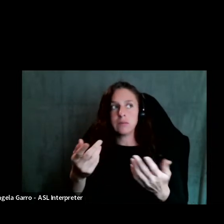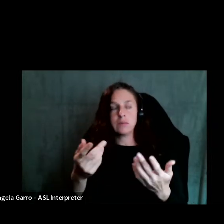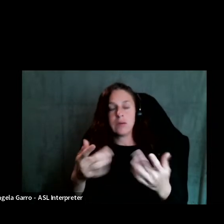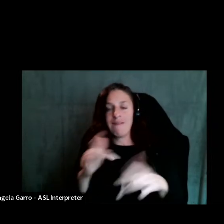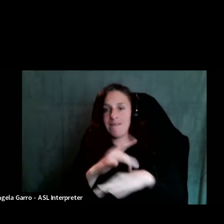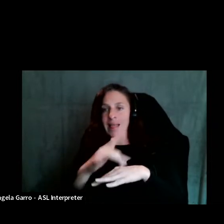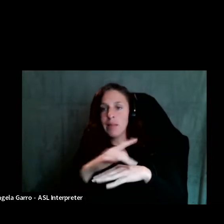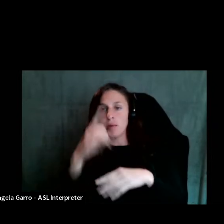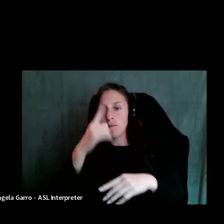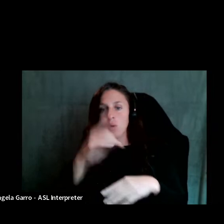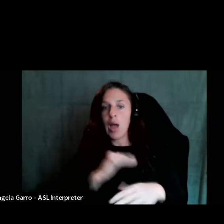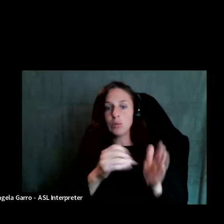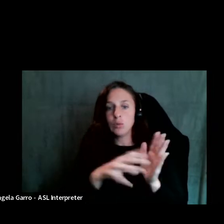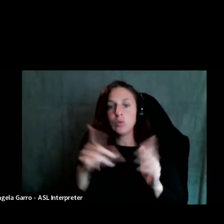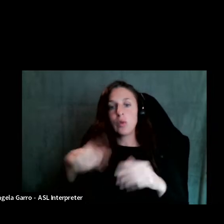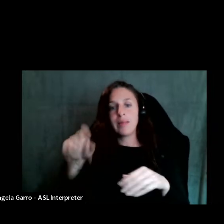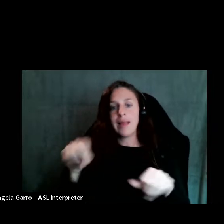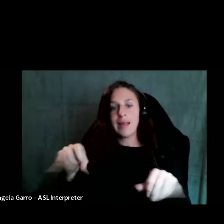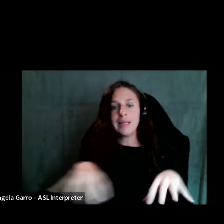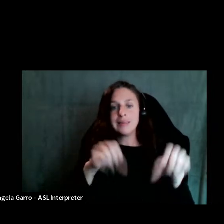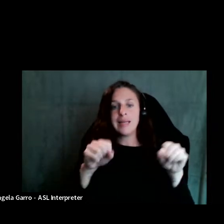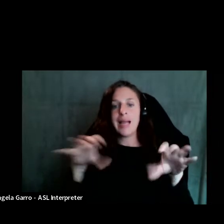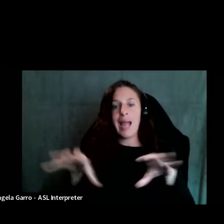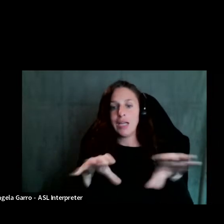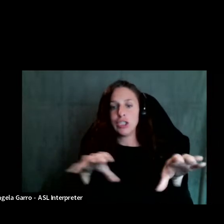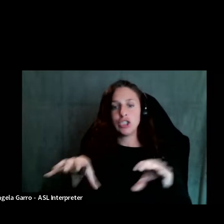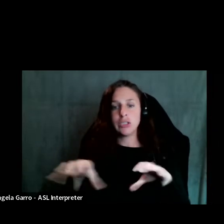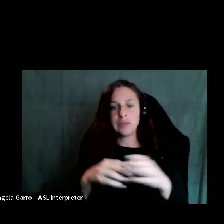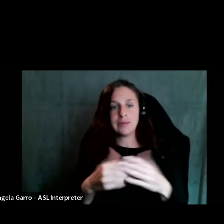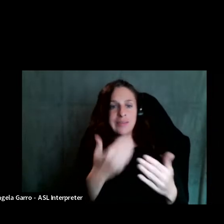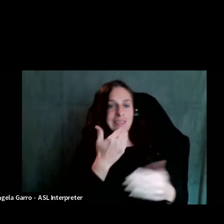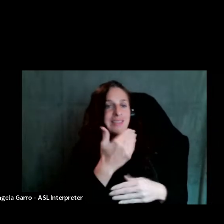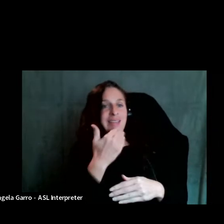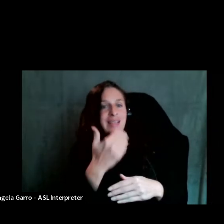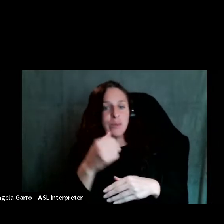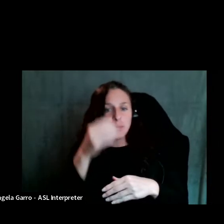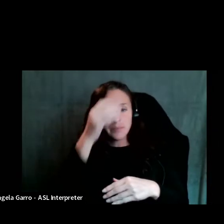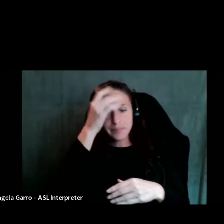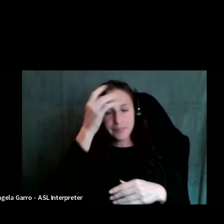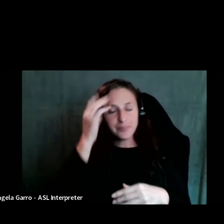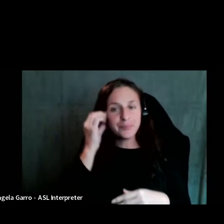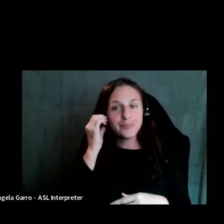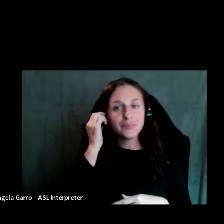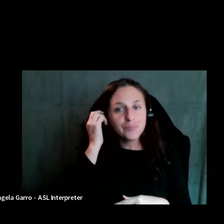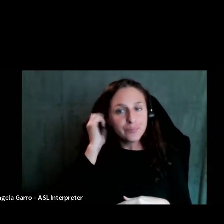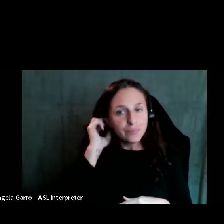available to our students so they can take action themselves. Thank you. Thank you. Thank you.